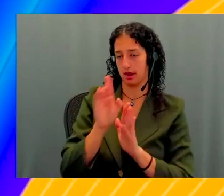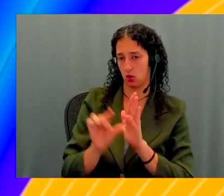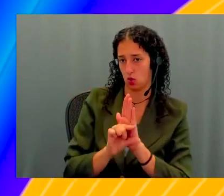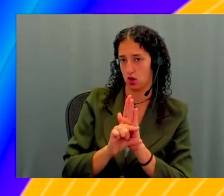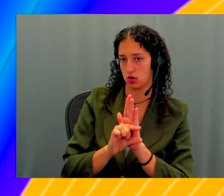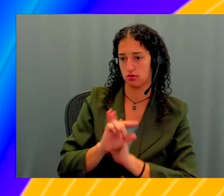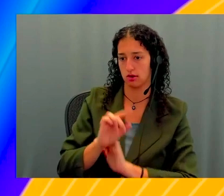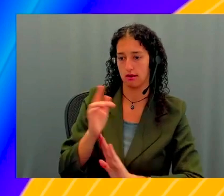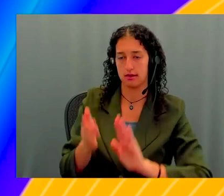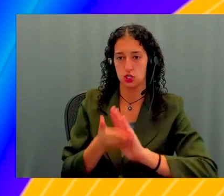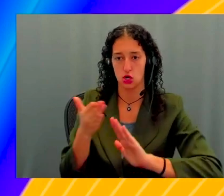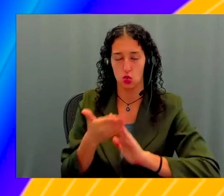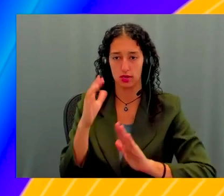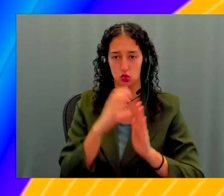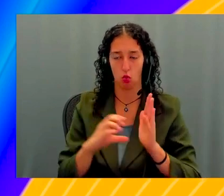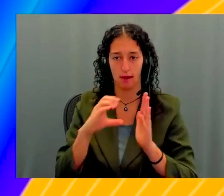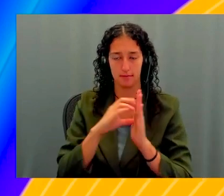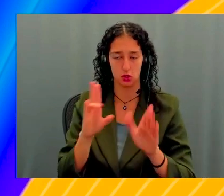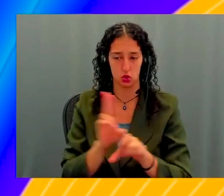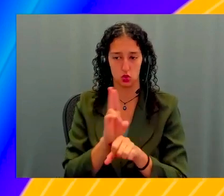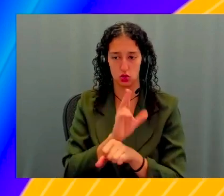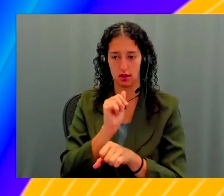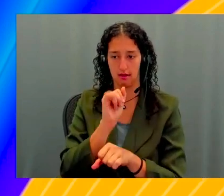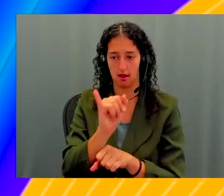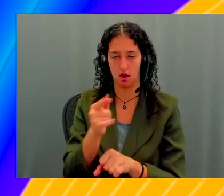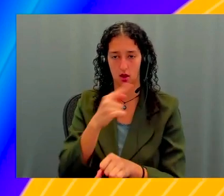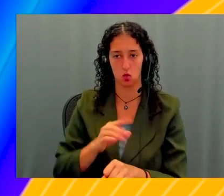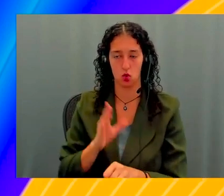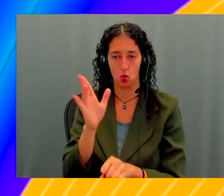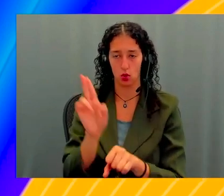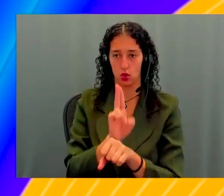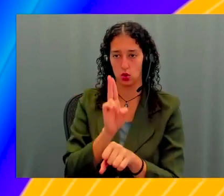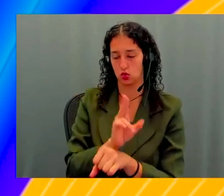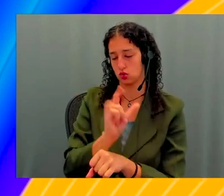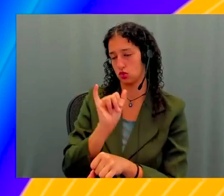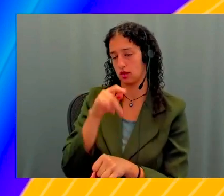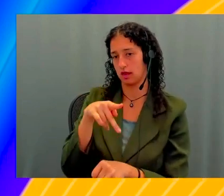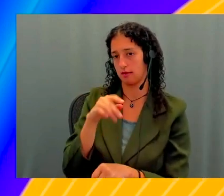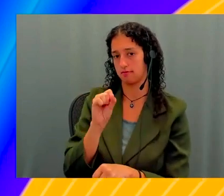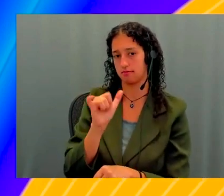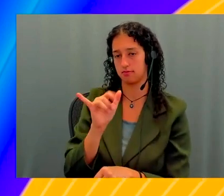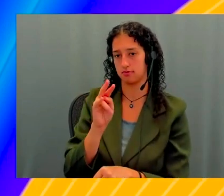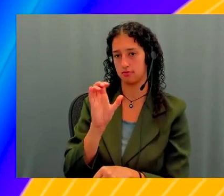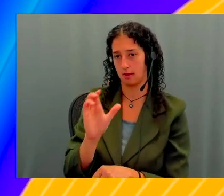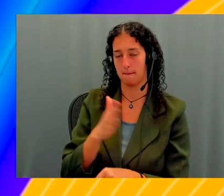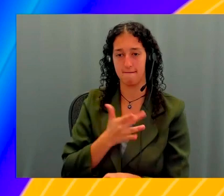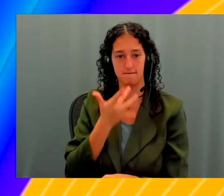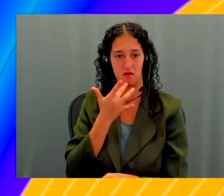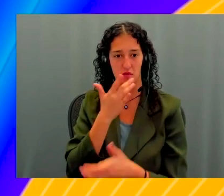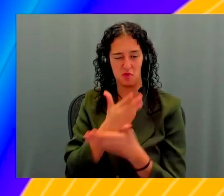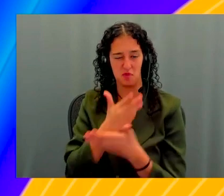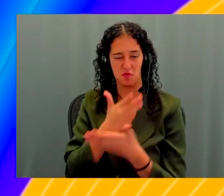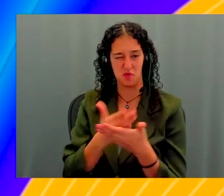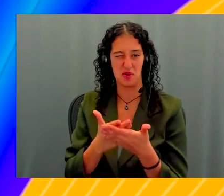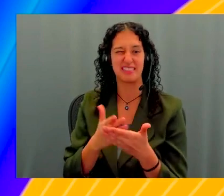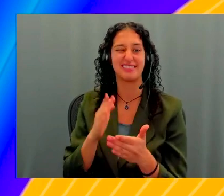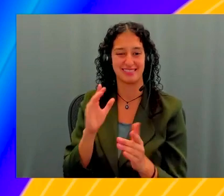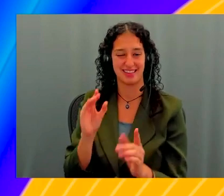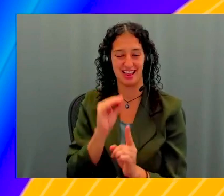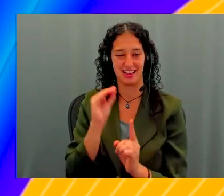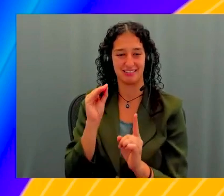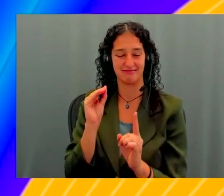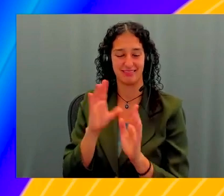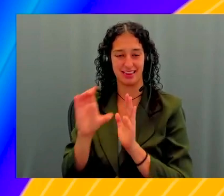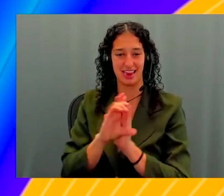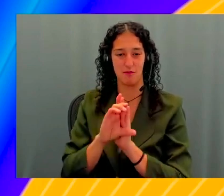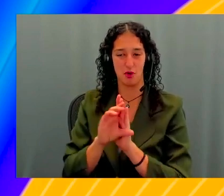dialogue using AI, and we'll automatically lip sync your character's mouth. And actually, my favorite part of our tool is the camera angles, which is not a Gen AI feature, but it's